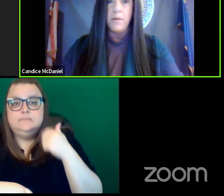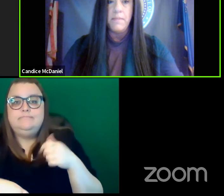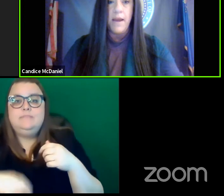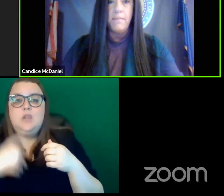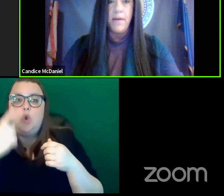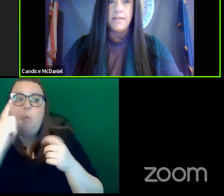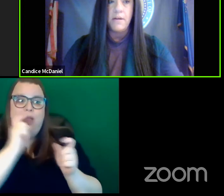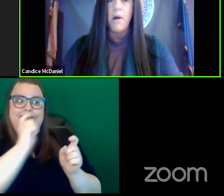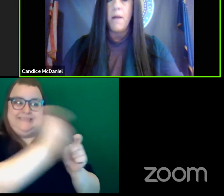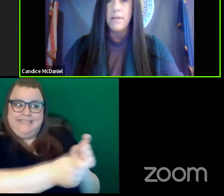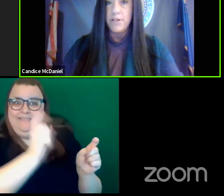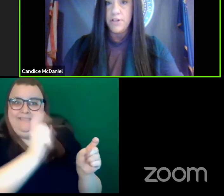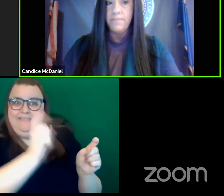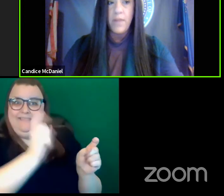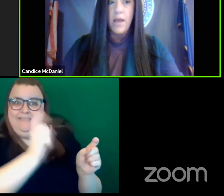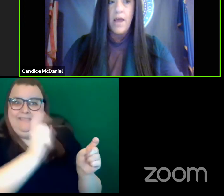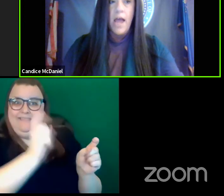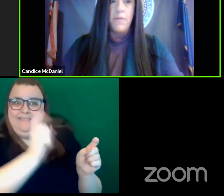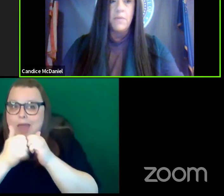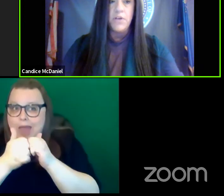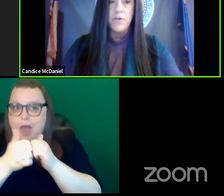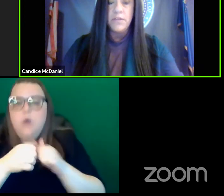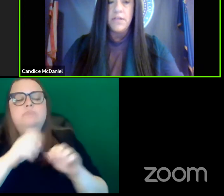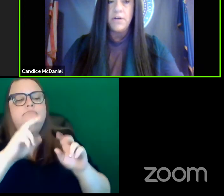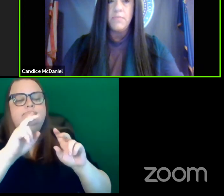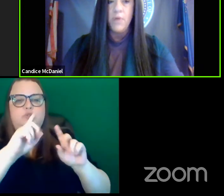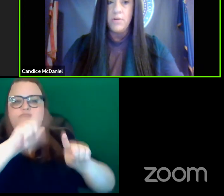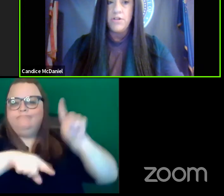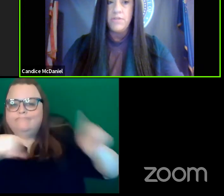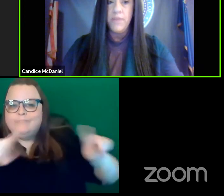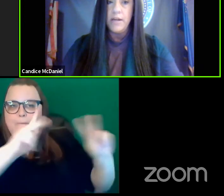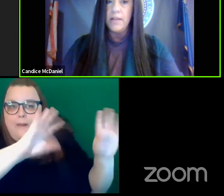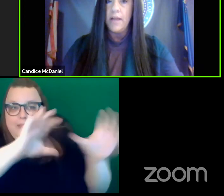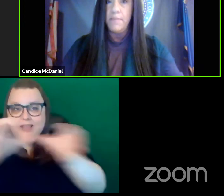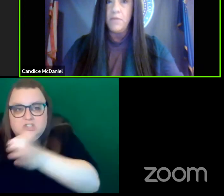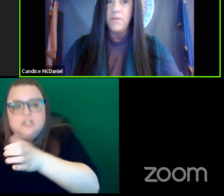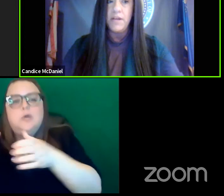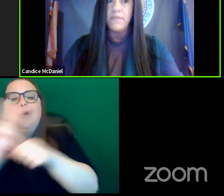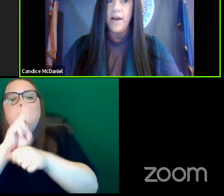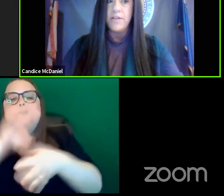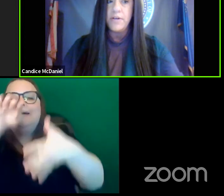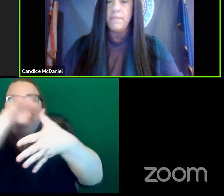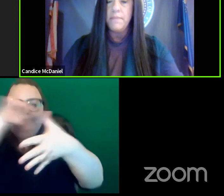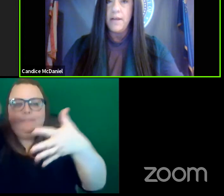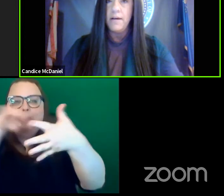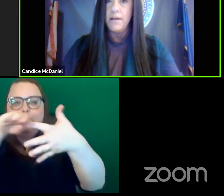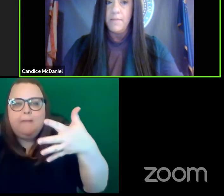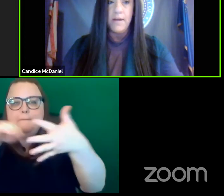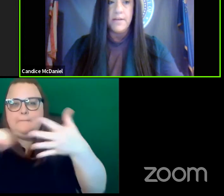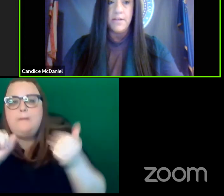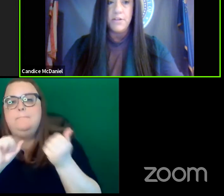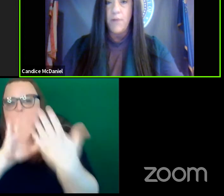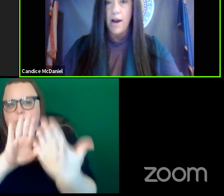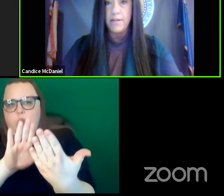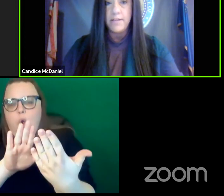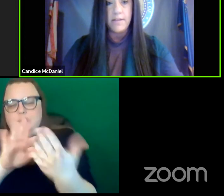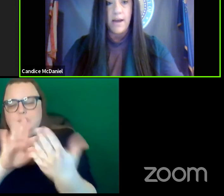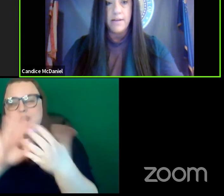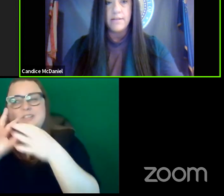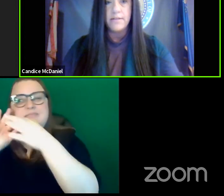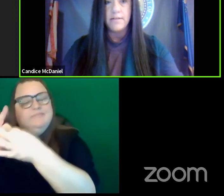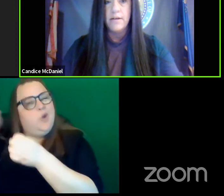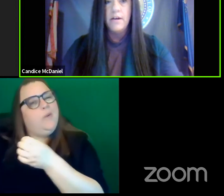will be made based on population, and we will use the tiered approach in alignment with the Advisory Committee on Immunization